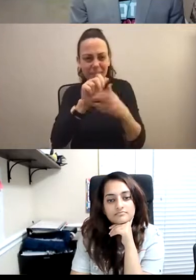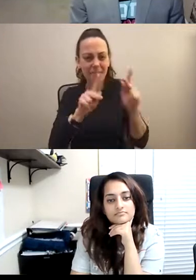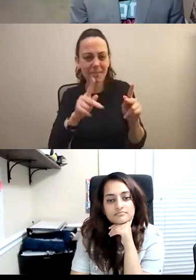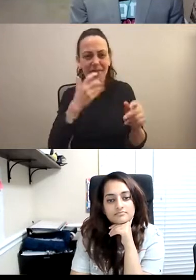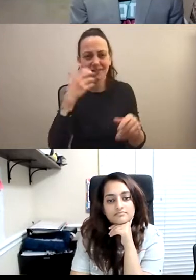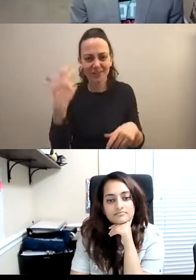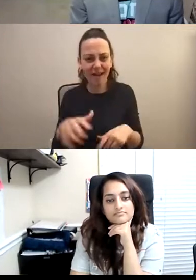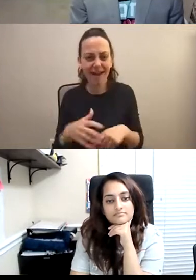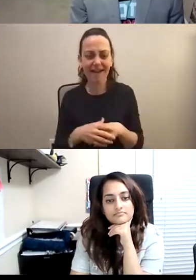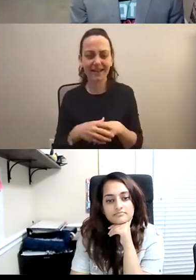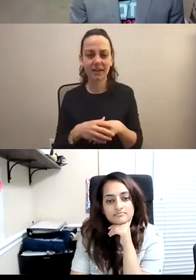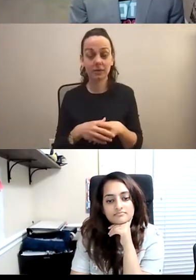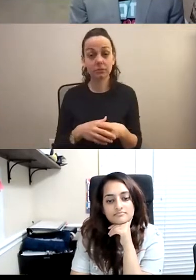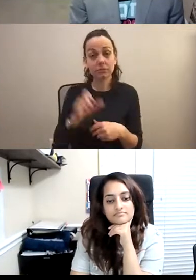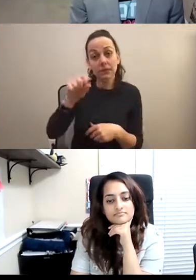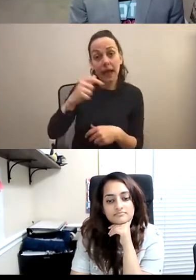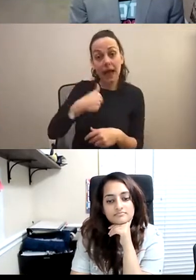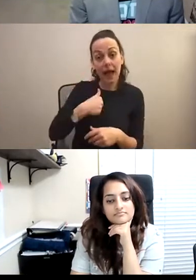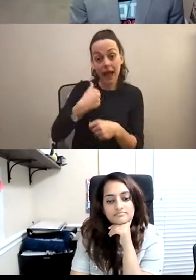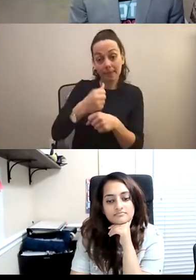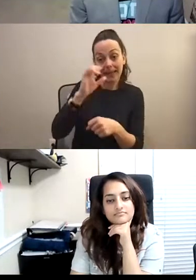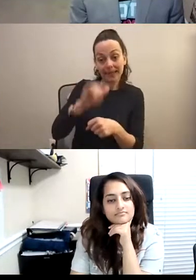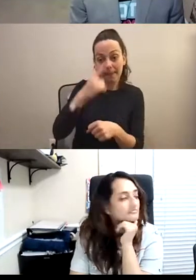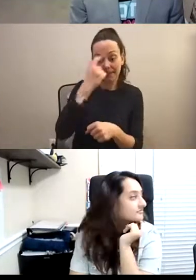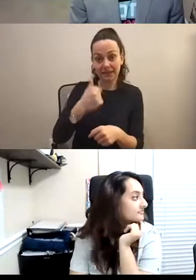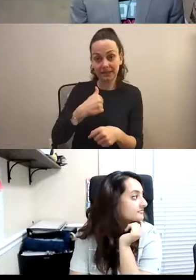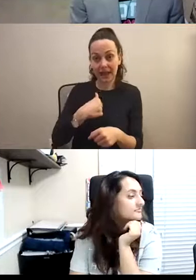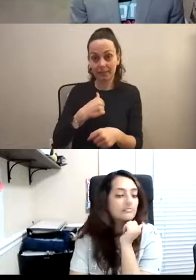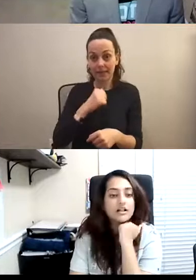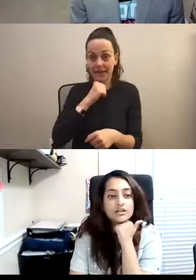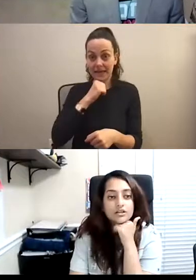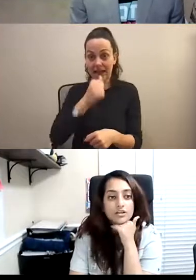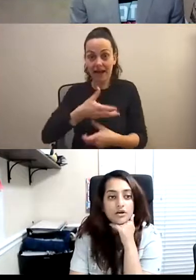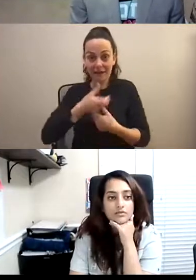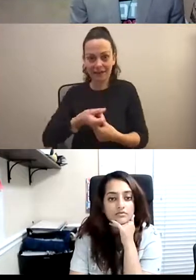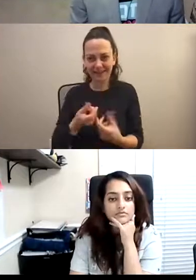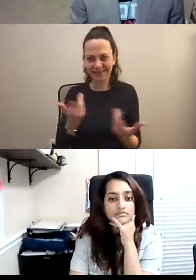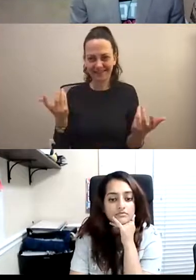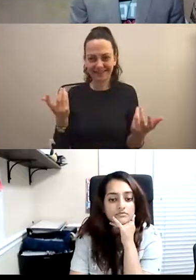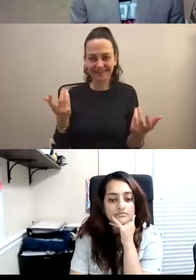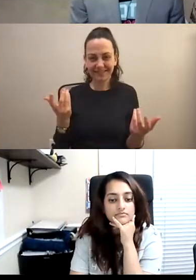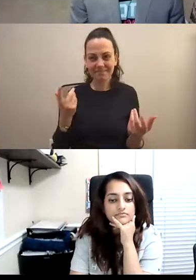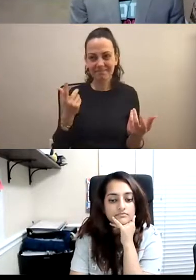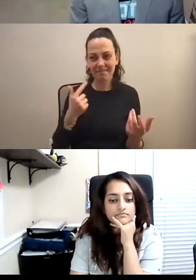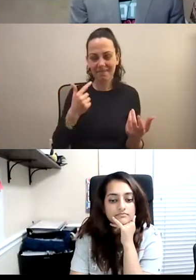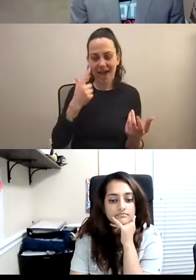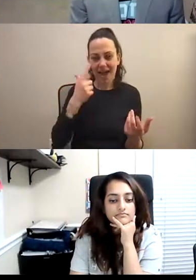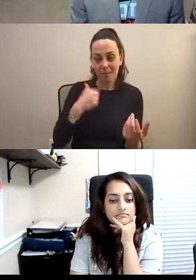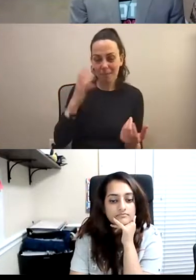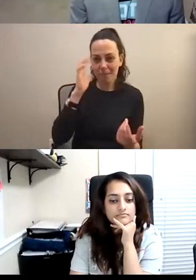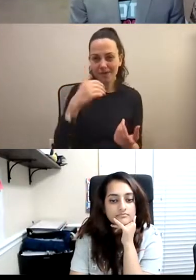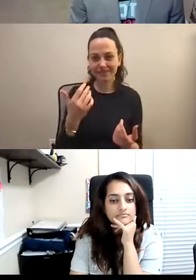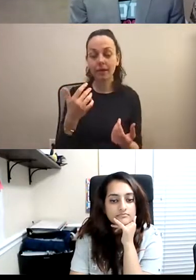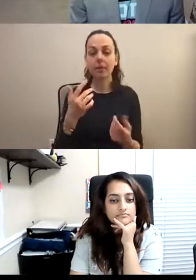was like insecure and weird, not because I have confidence. And so I think talking about like